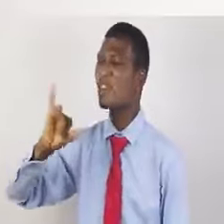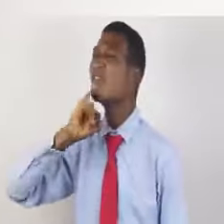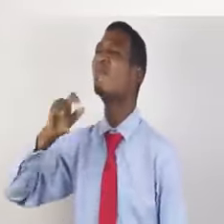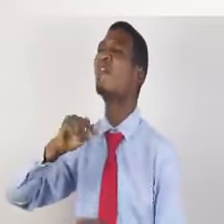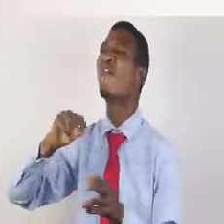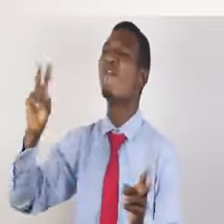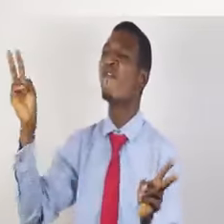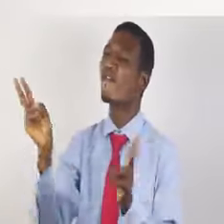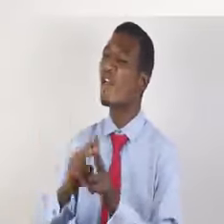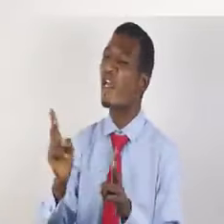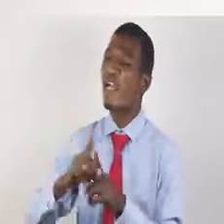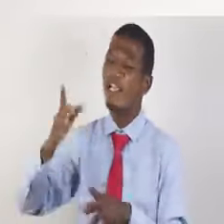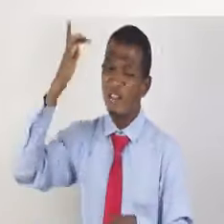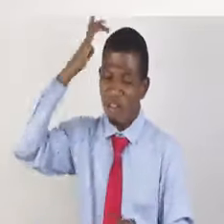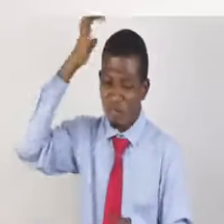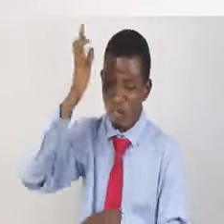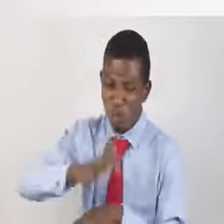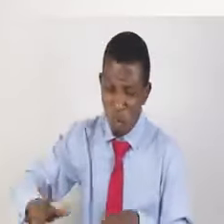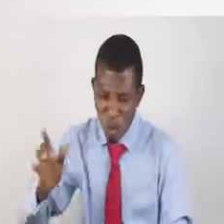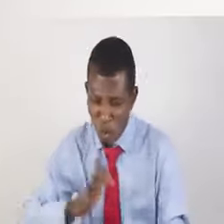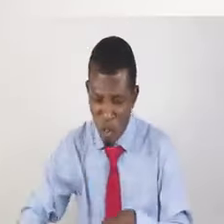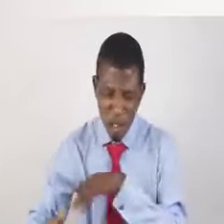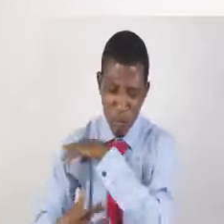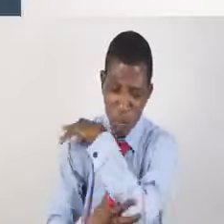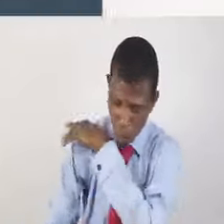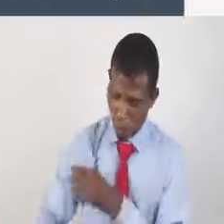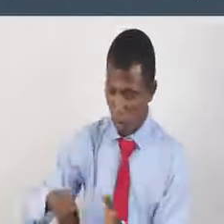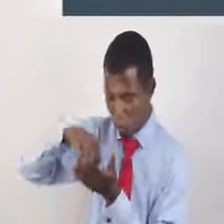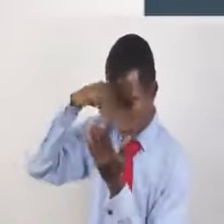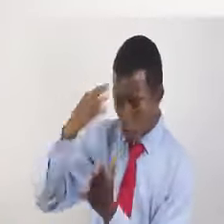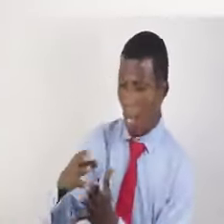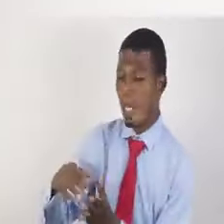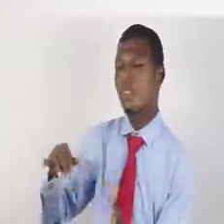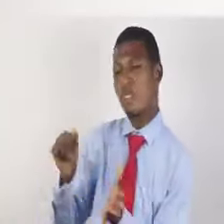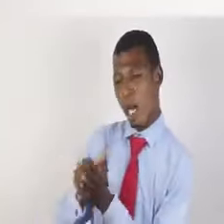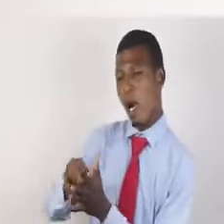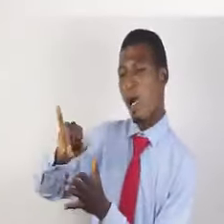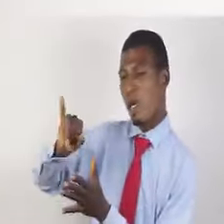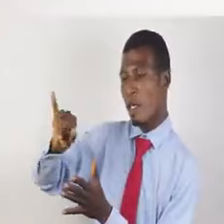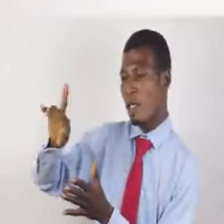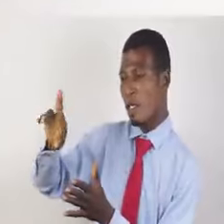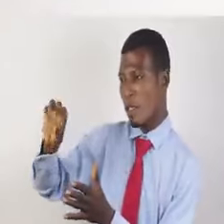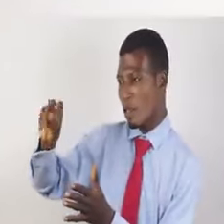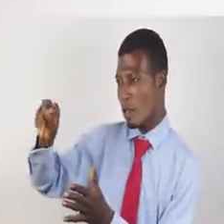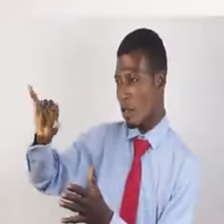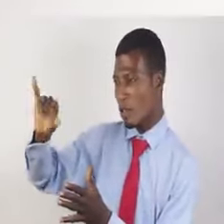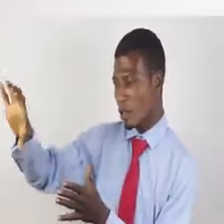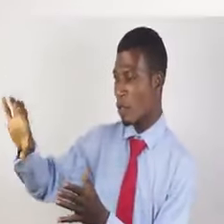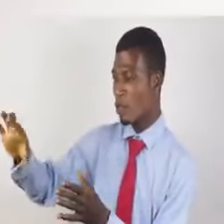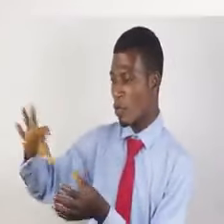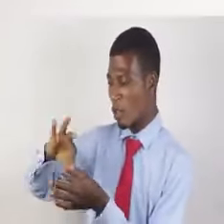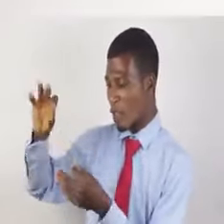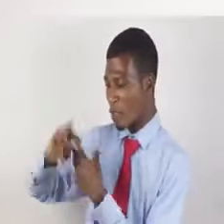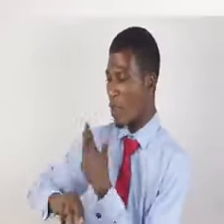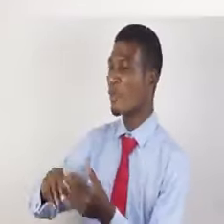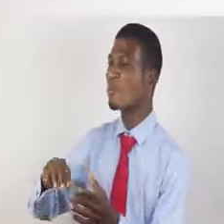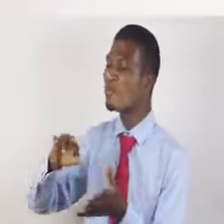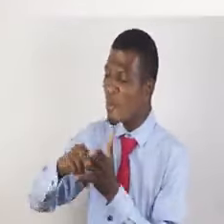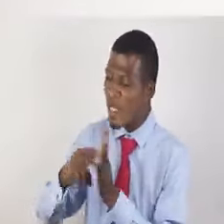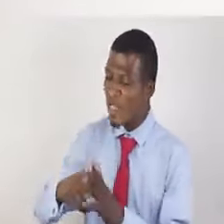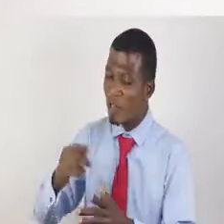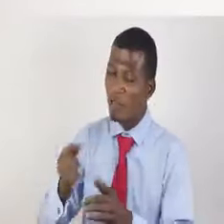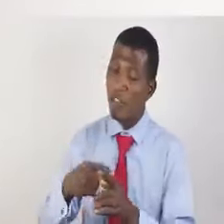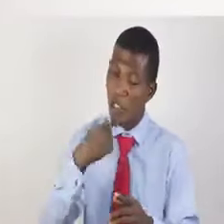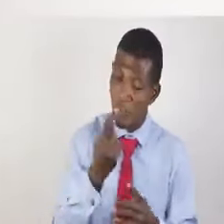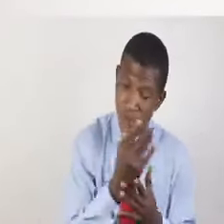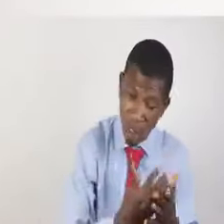actually a very poor student. So please note, an ironical statement is one in which we actually mean the